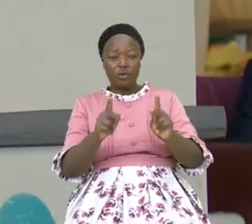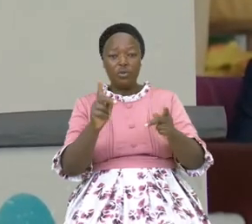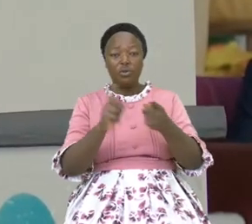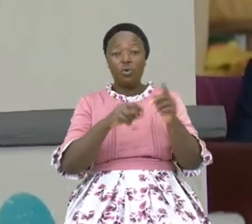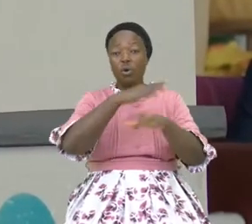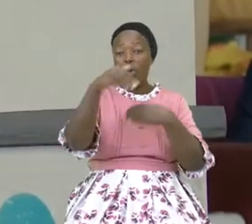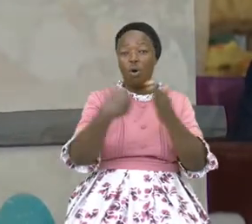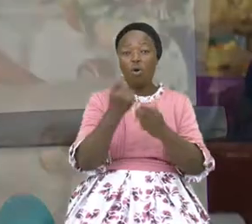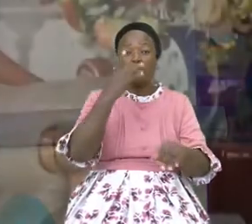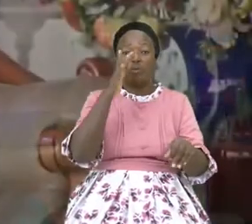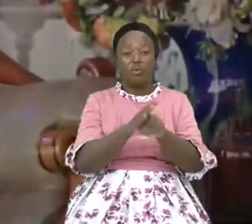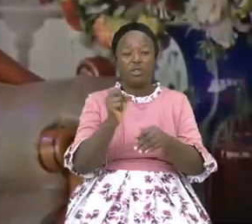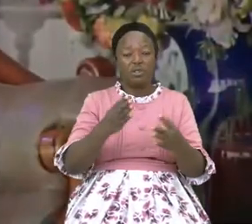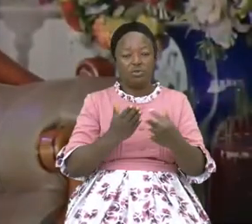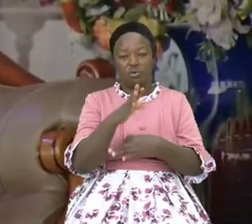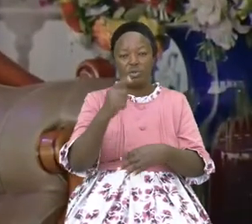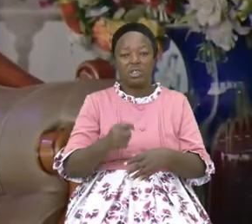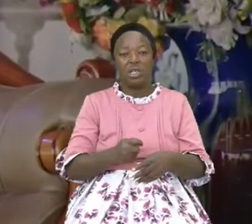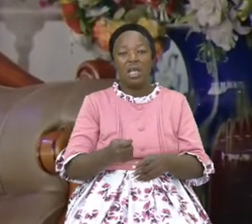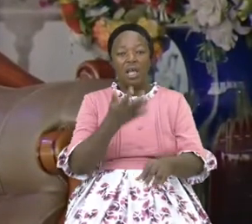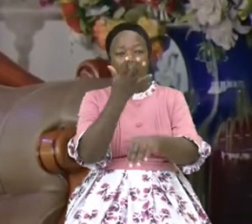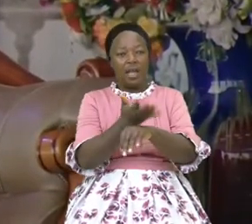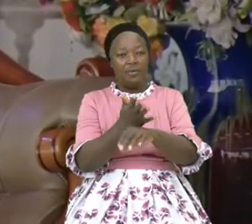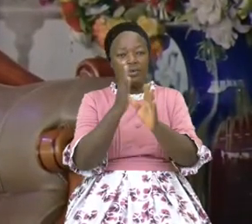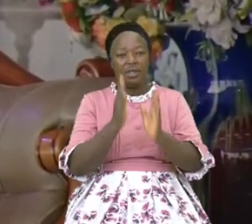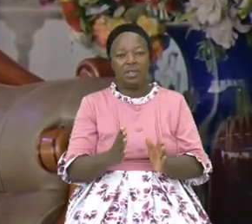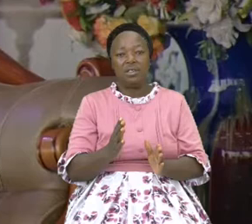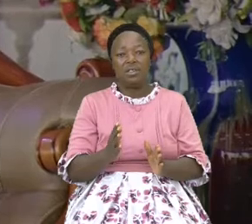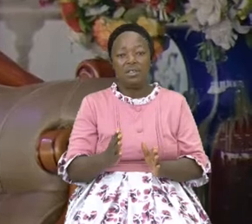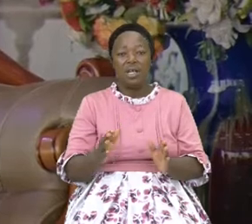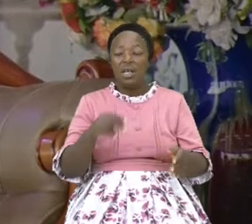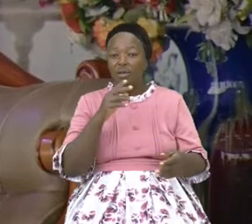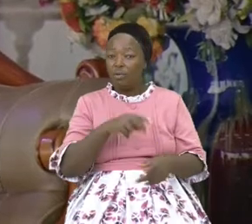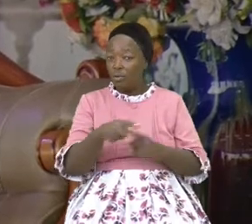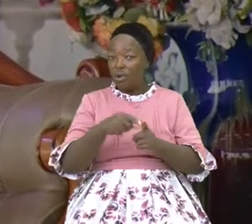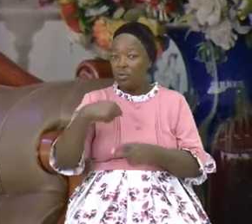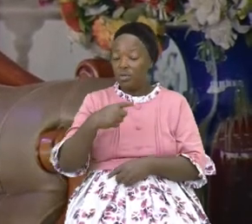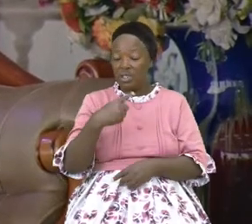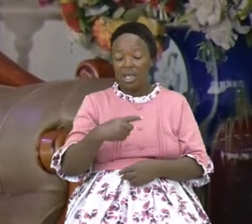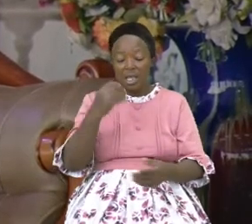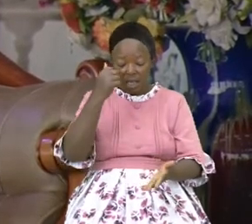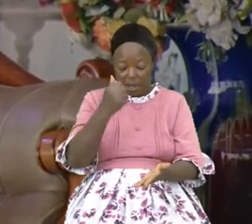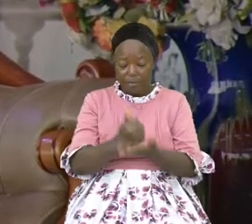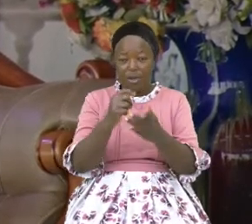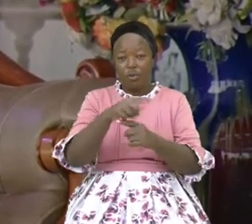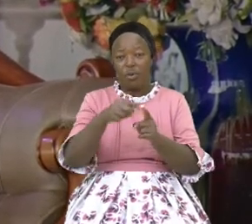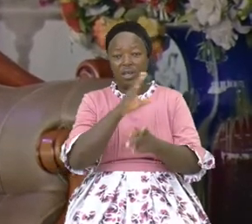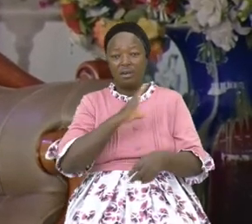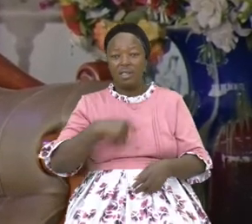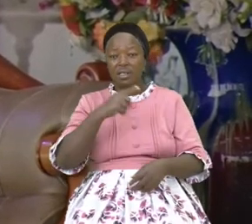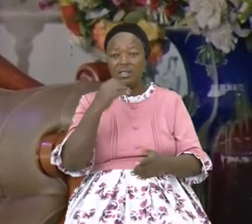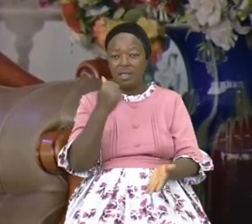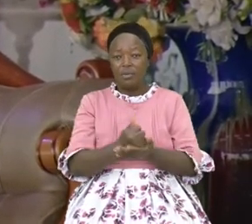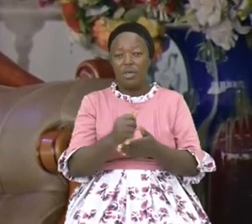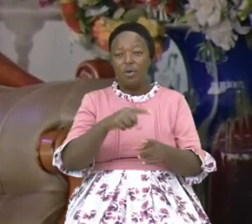the advocate. That's what it means when we say amen, when Christ says amen, when